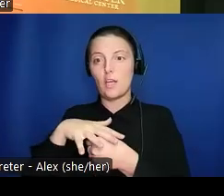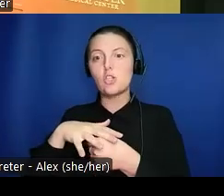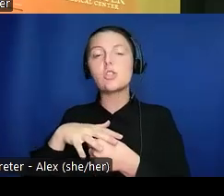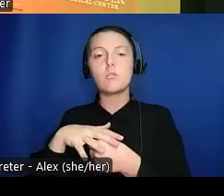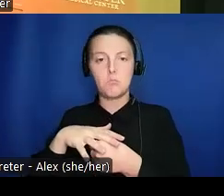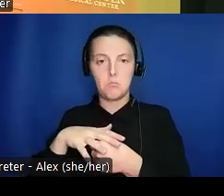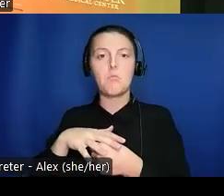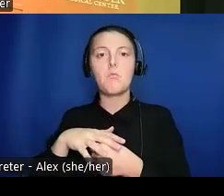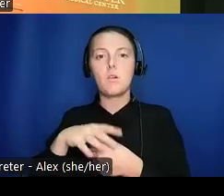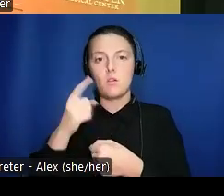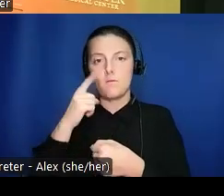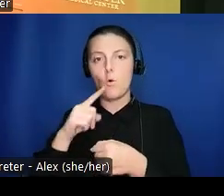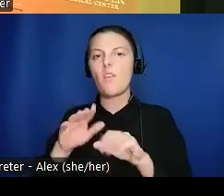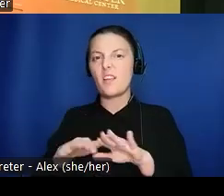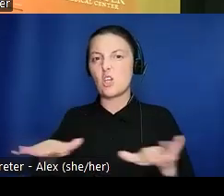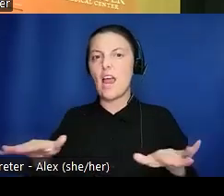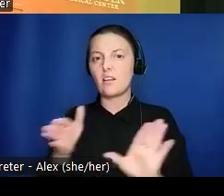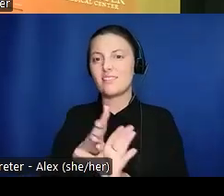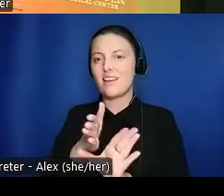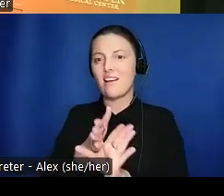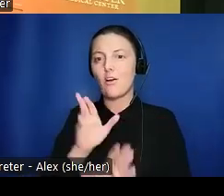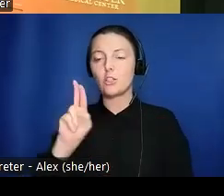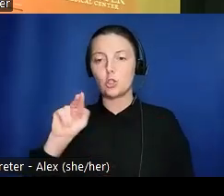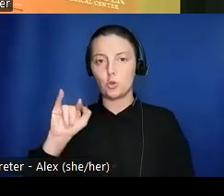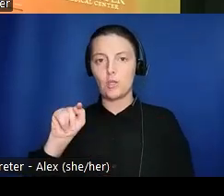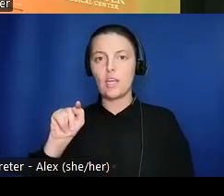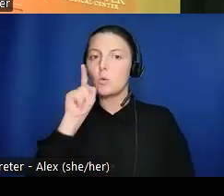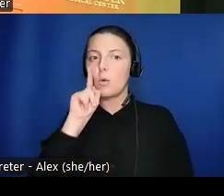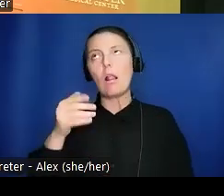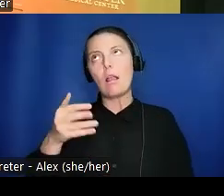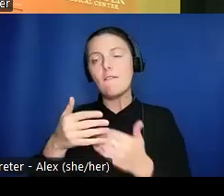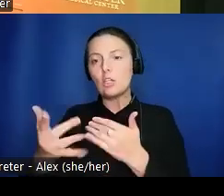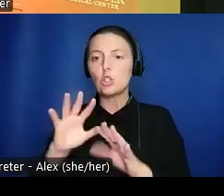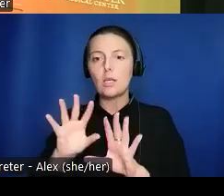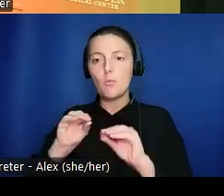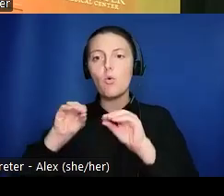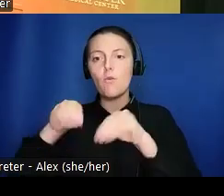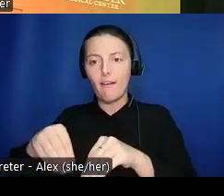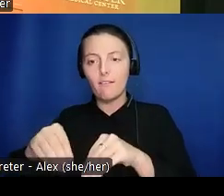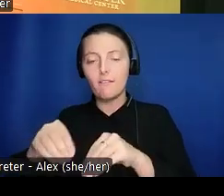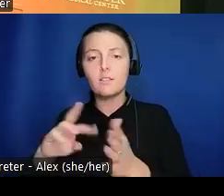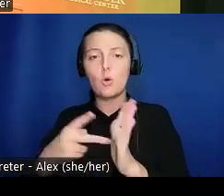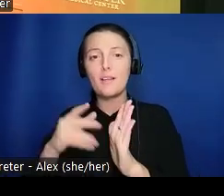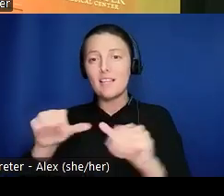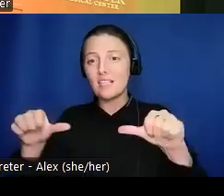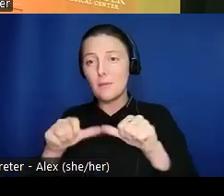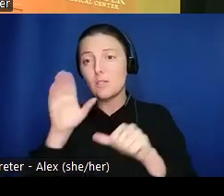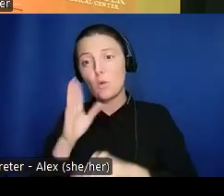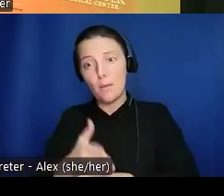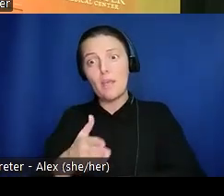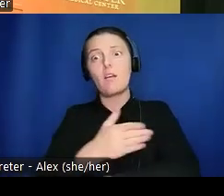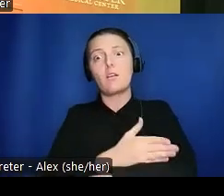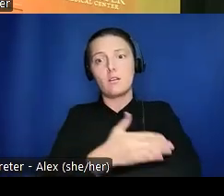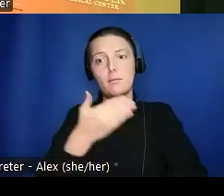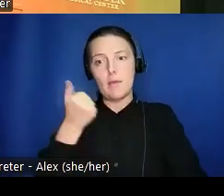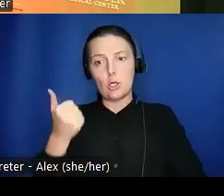in, with the hope that eventually it'll have even better space. And it will increase the overall adults